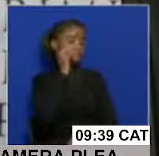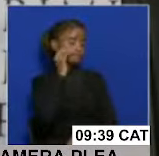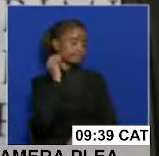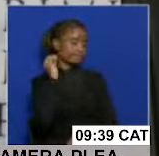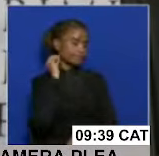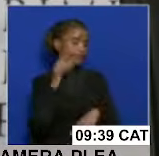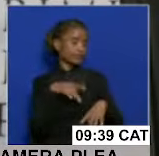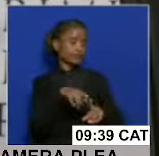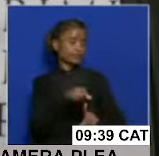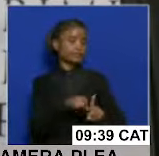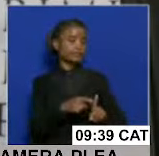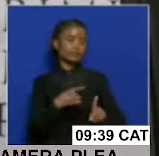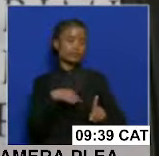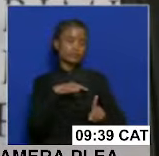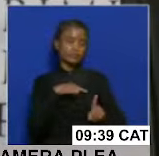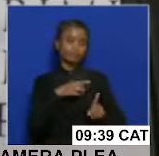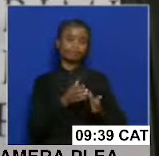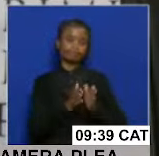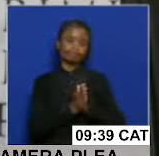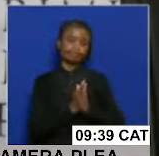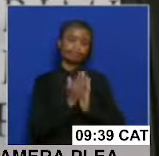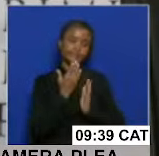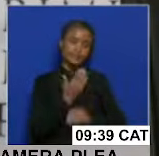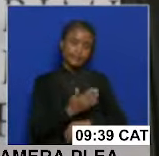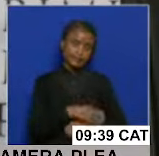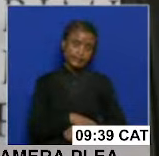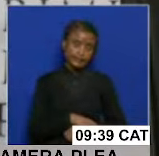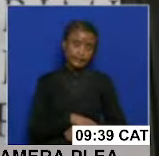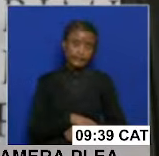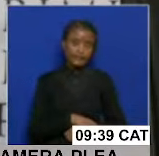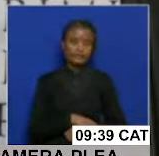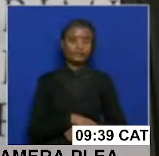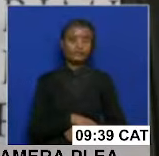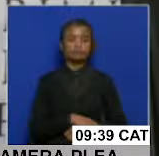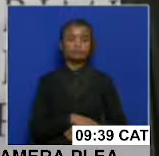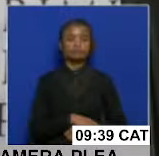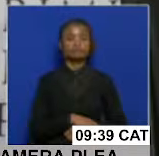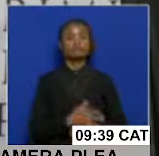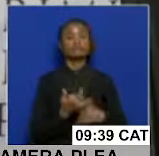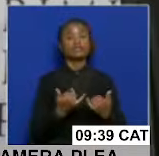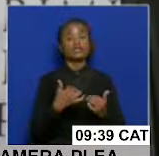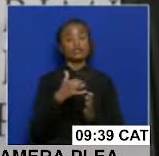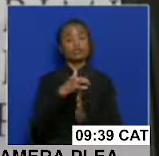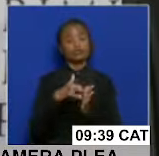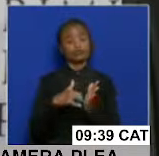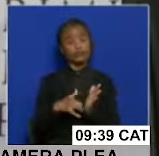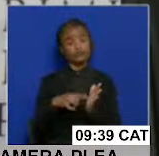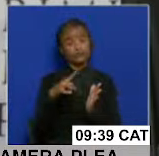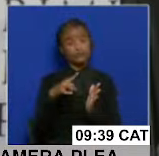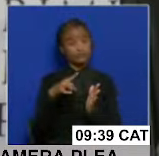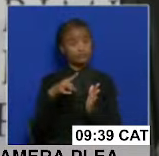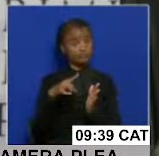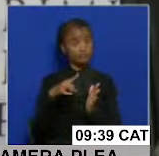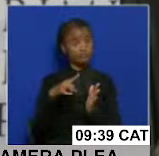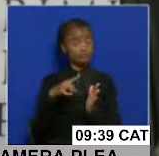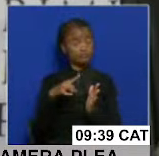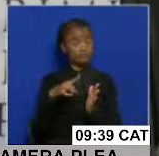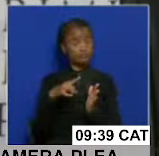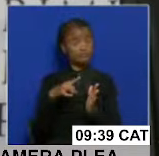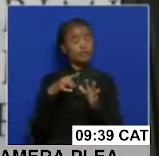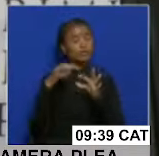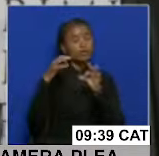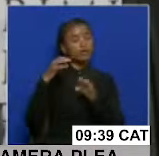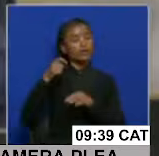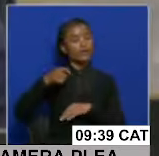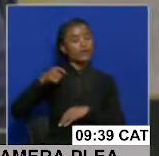the indulgence. If I then may hand in a draft order which we've prepared in anticipation of this outcome for